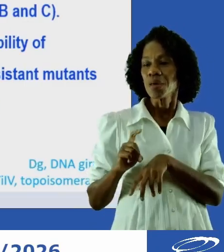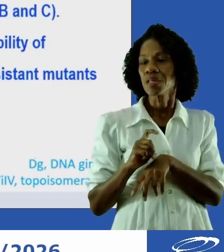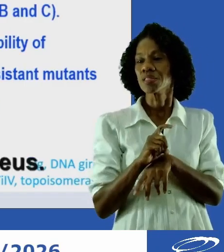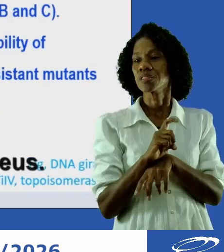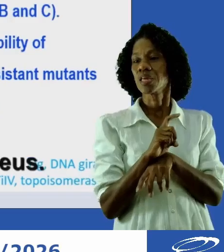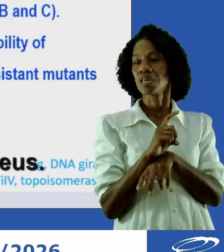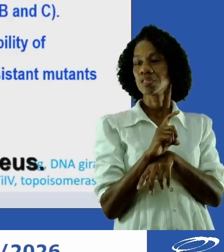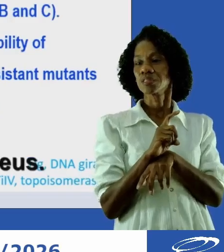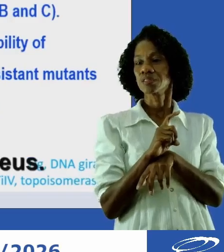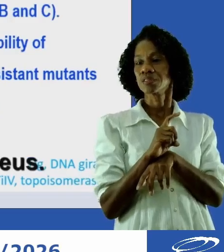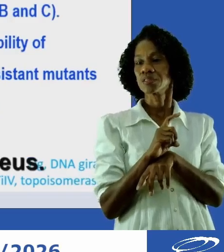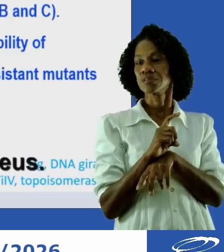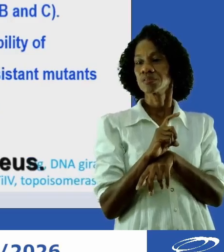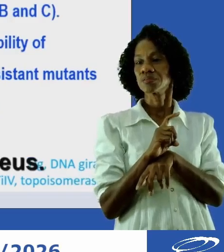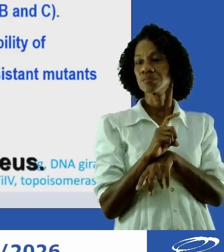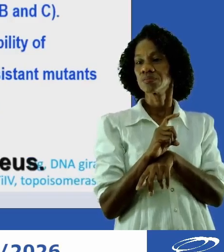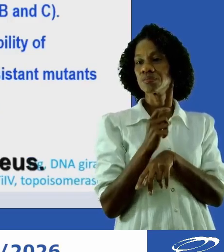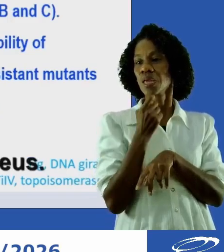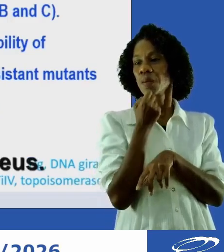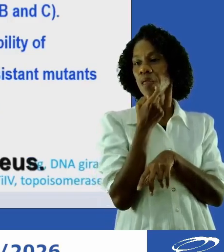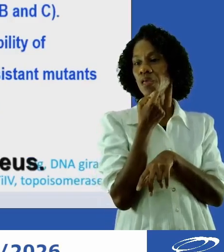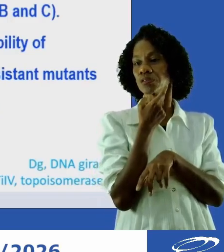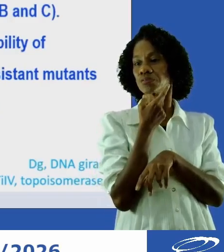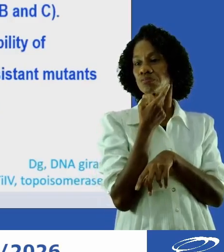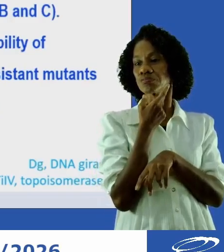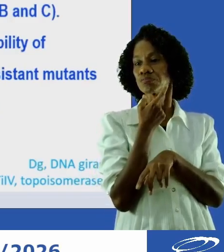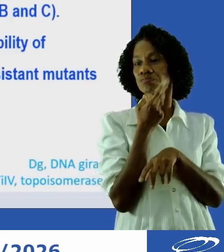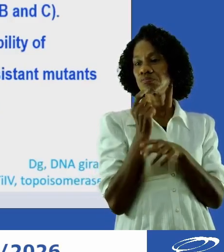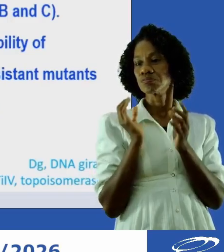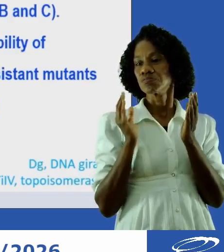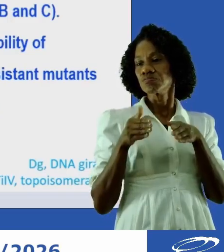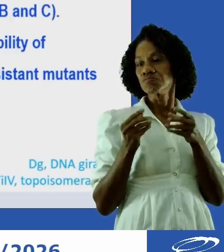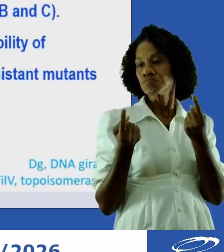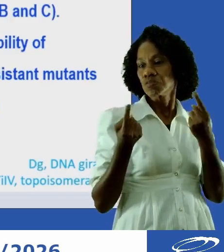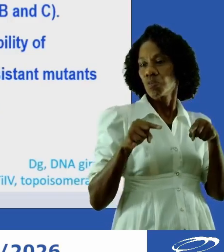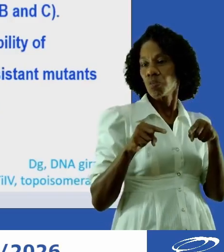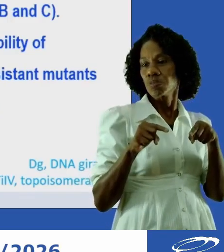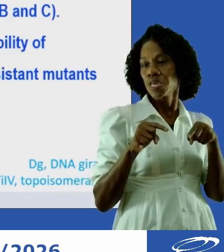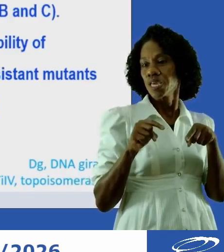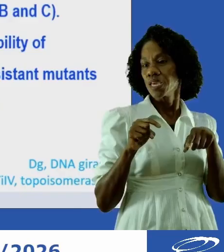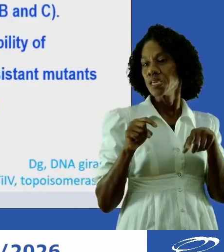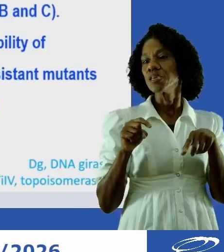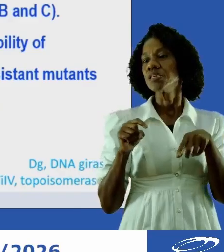against pneumococcus indeed, but also Staph aureus, probably nowadays the most potent